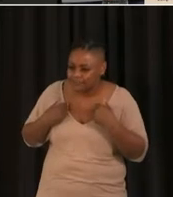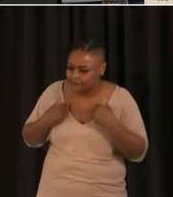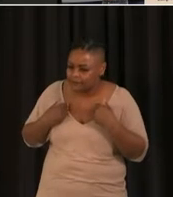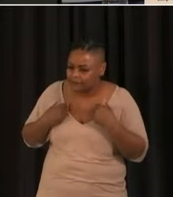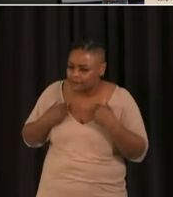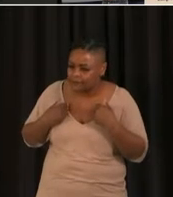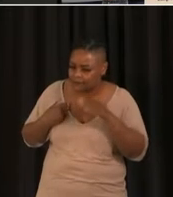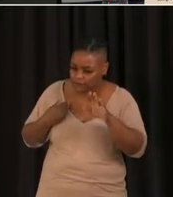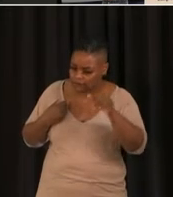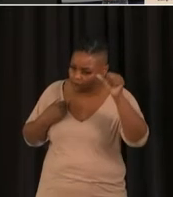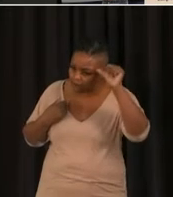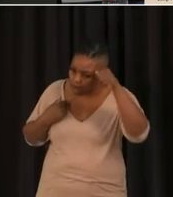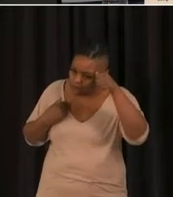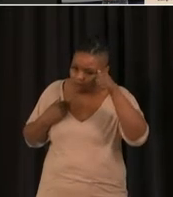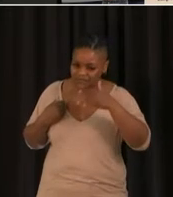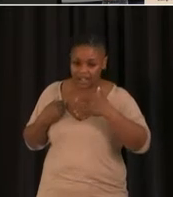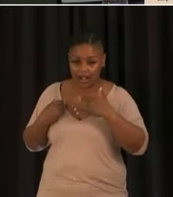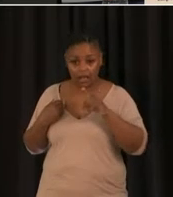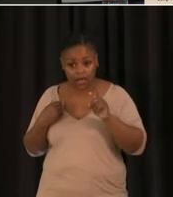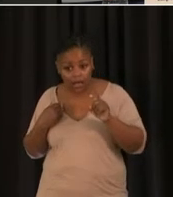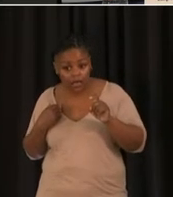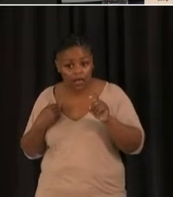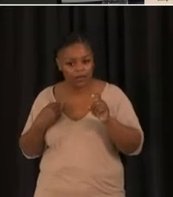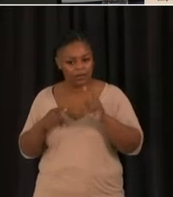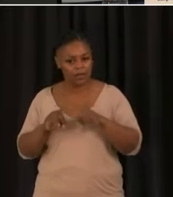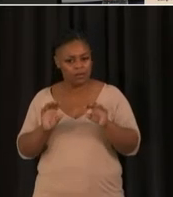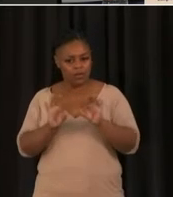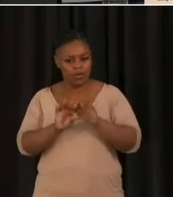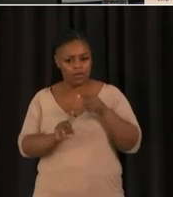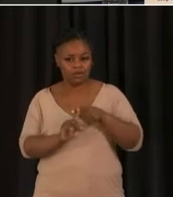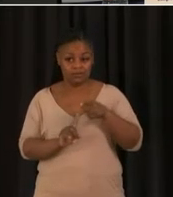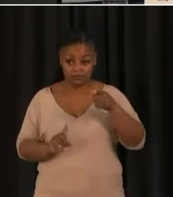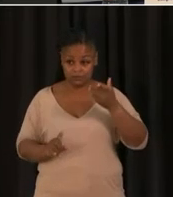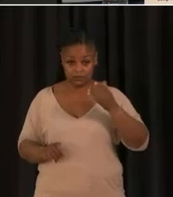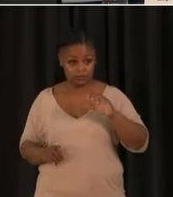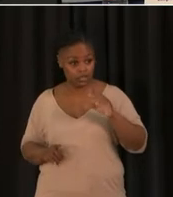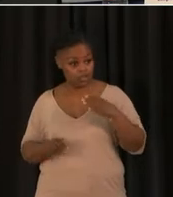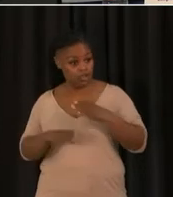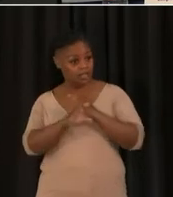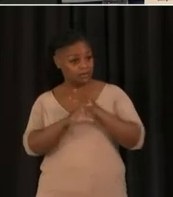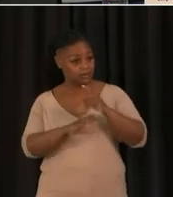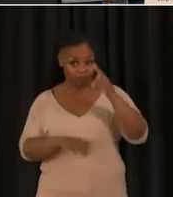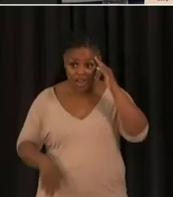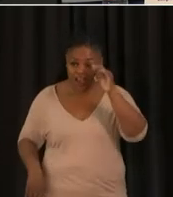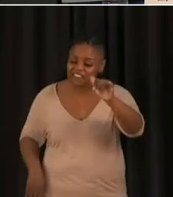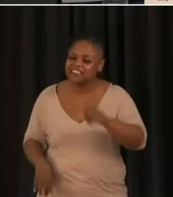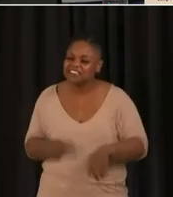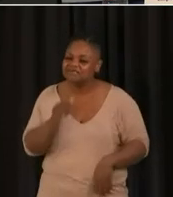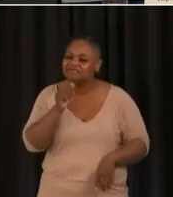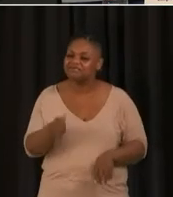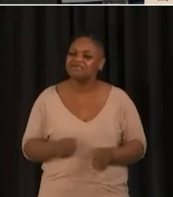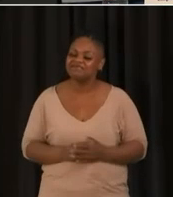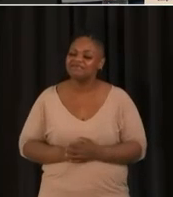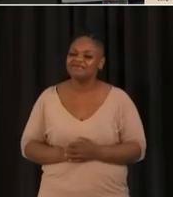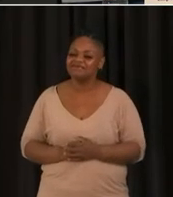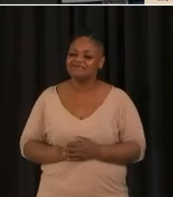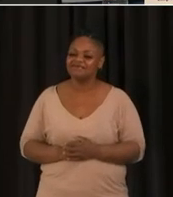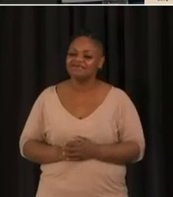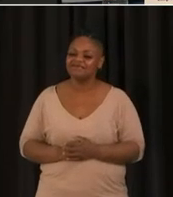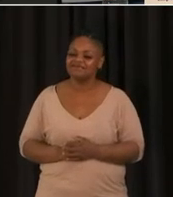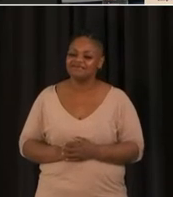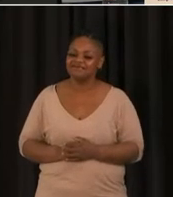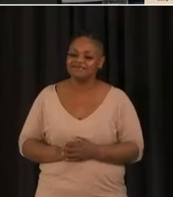think about it. The video that was played earlier, the PSA, covered a lot of this, but some of the main things to think about is if you're in an